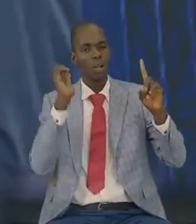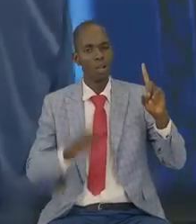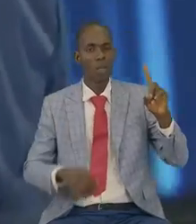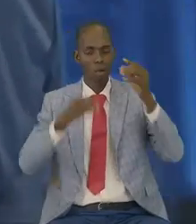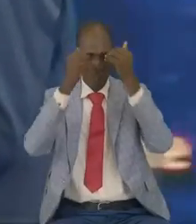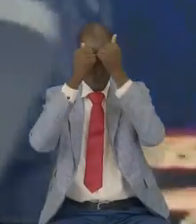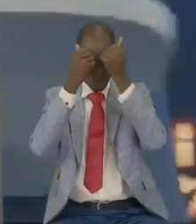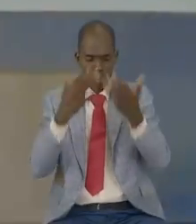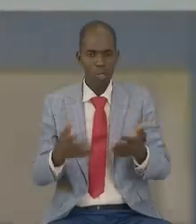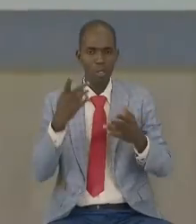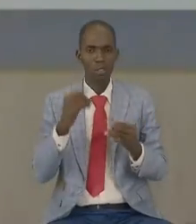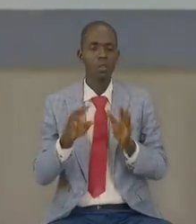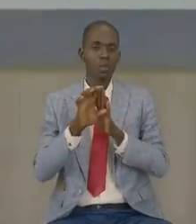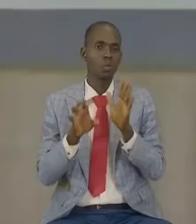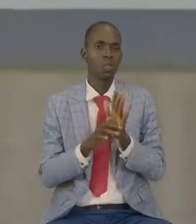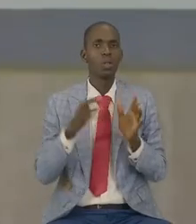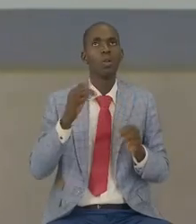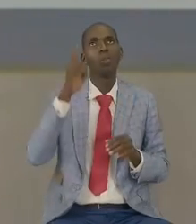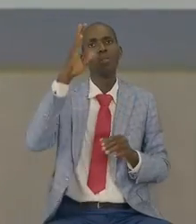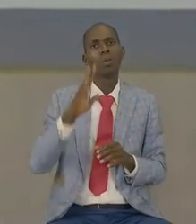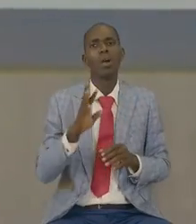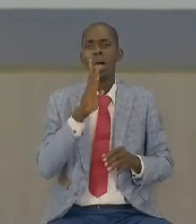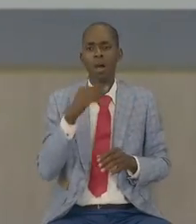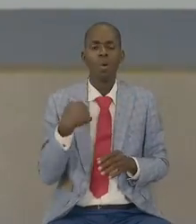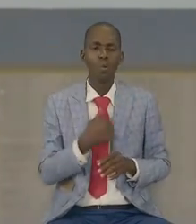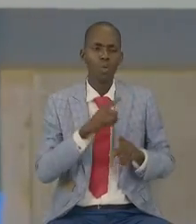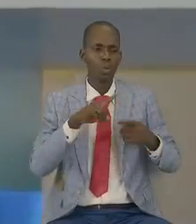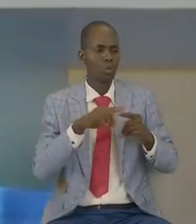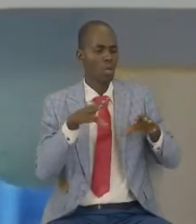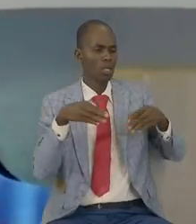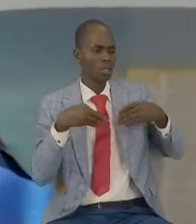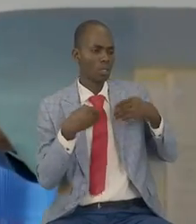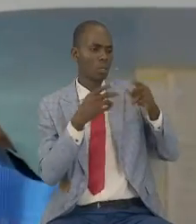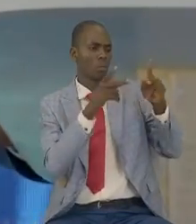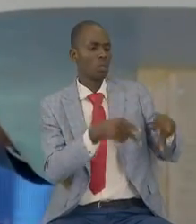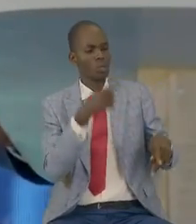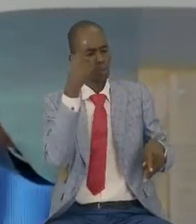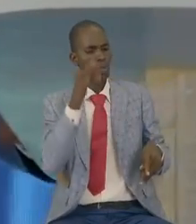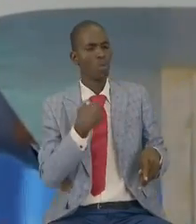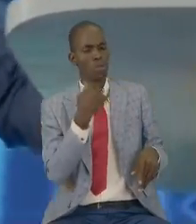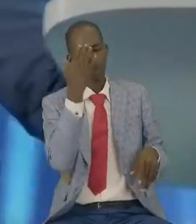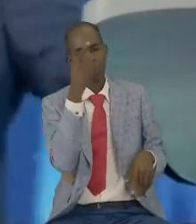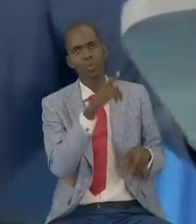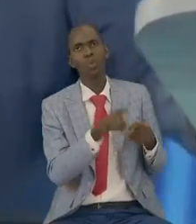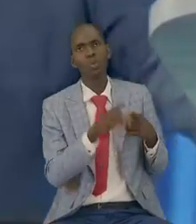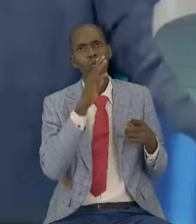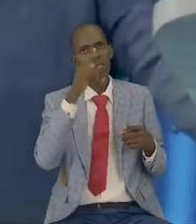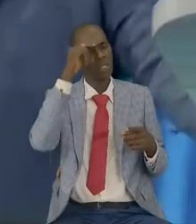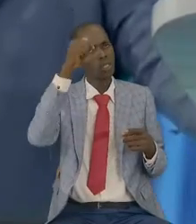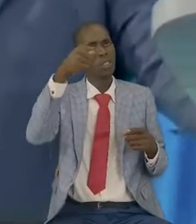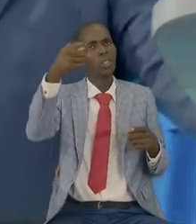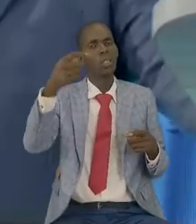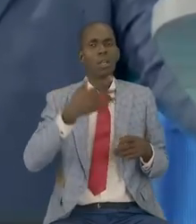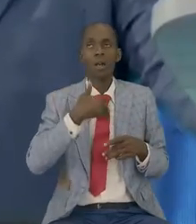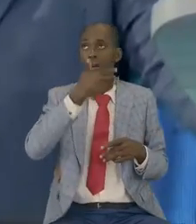commandments of God. Are we going to accept what you say because you're a theologian? And then we forget what God